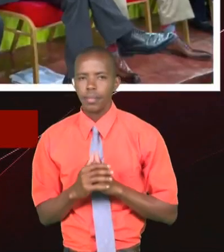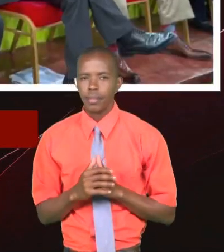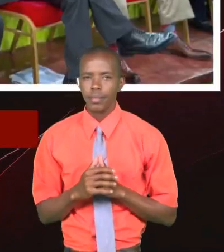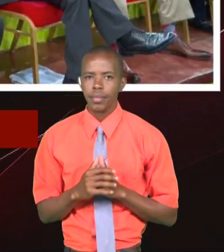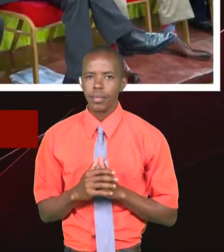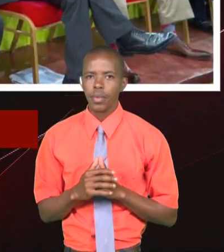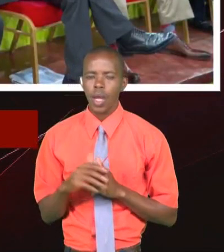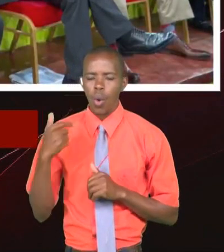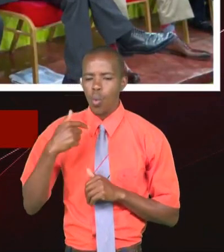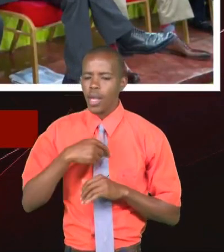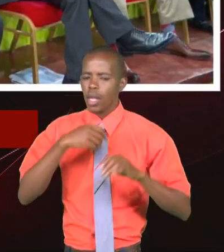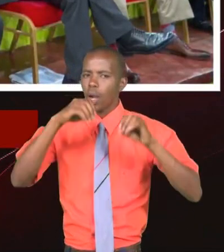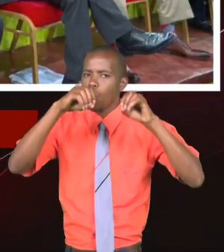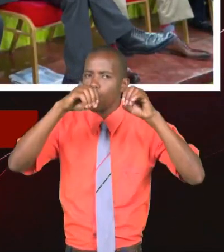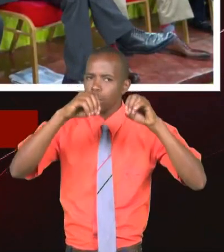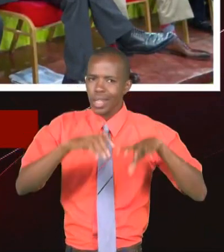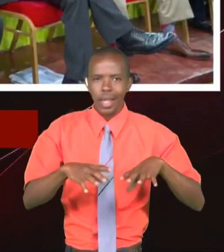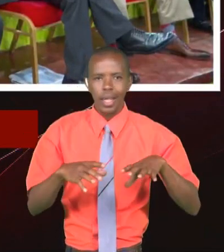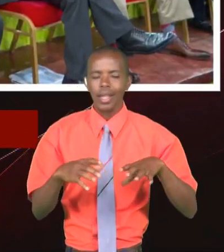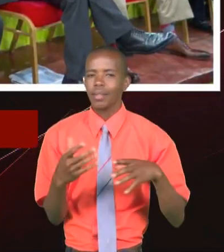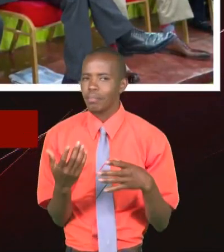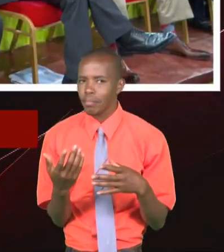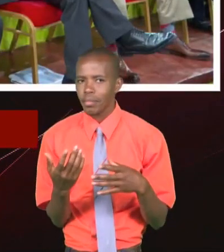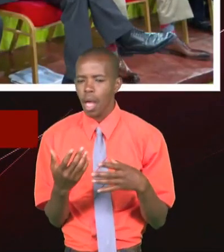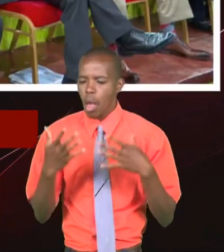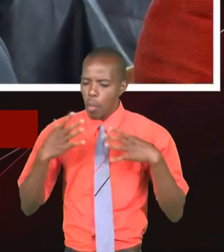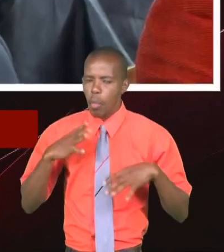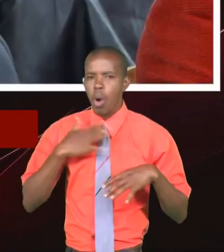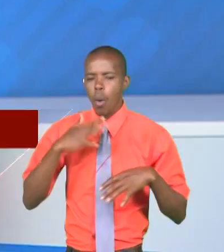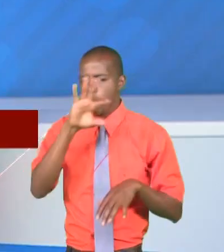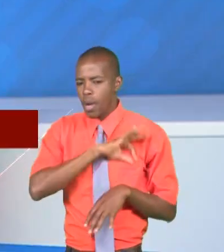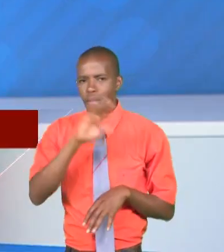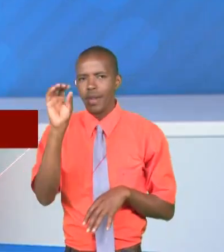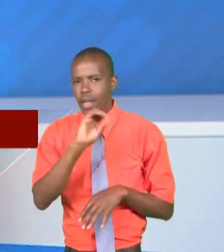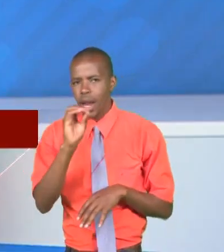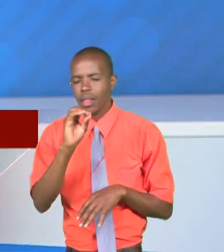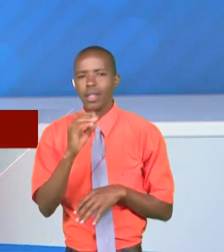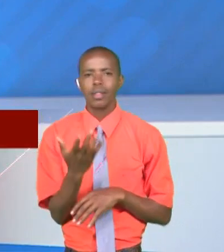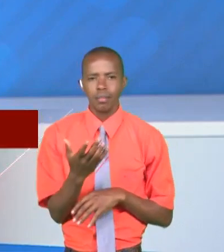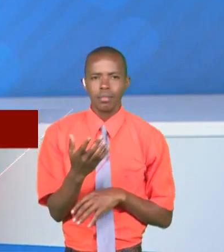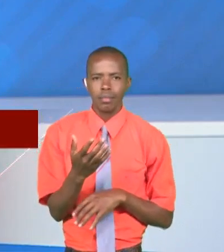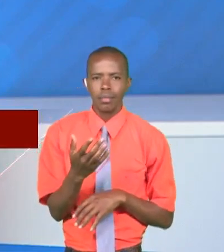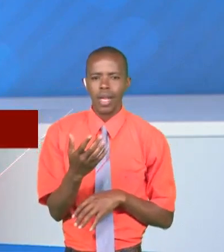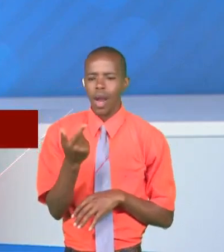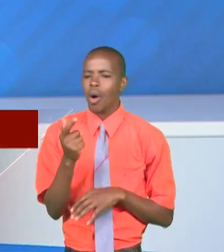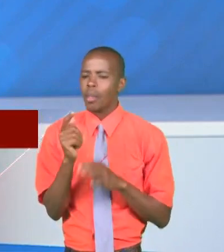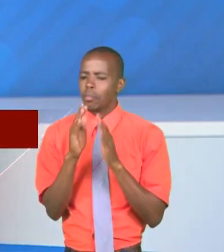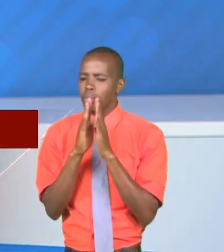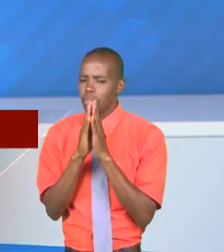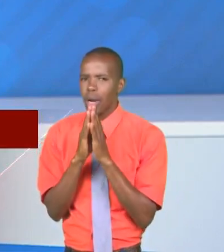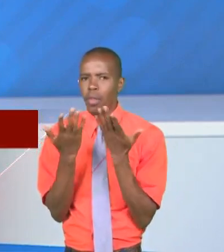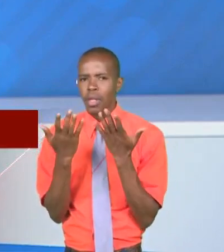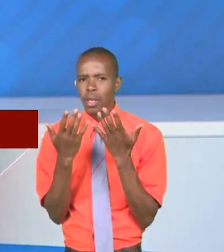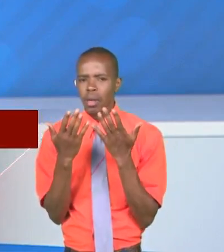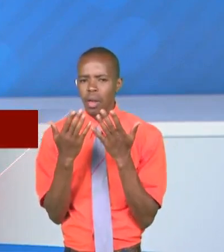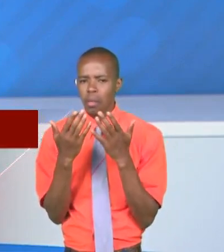we are losing, we are our people are not benefiting from this document. So they are playing tactics